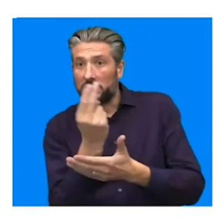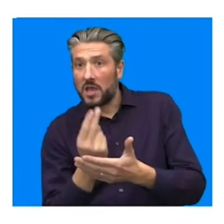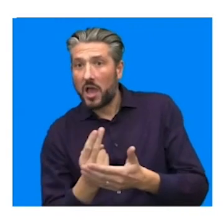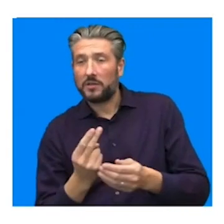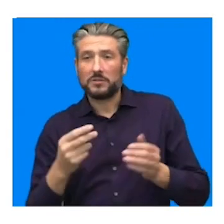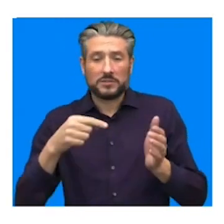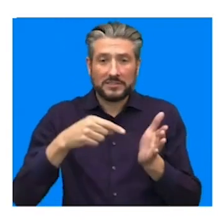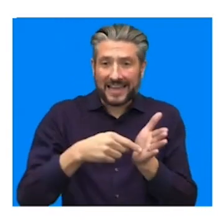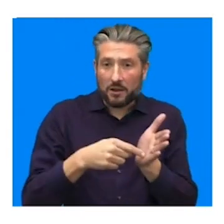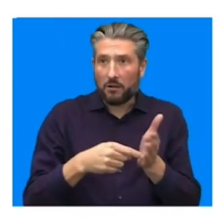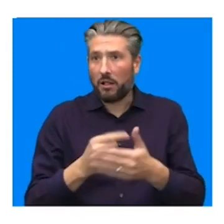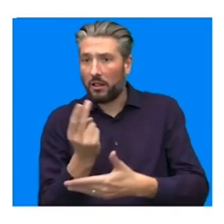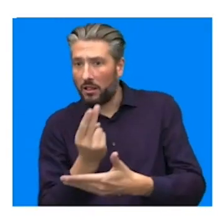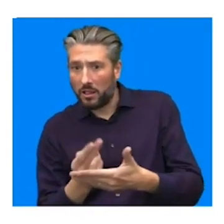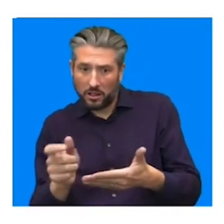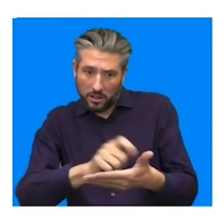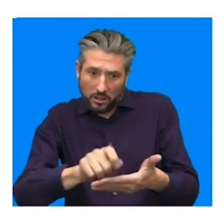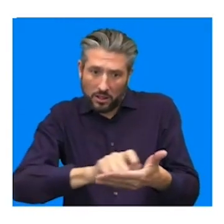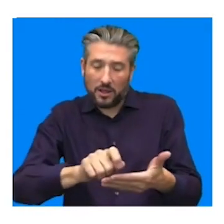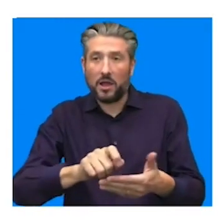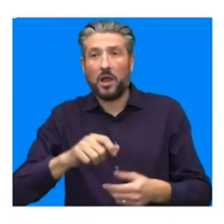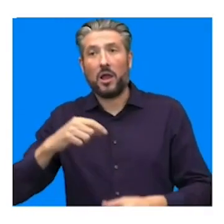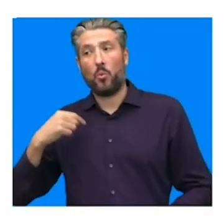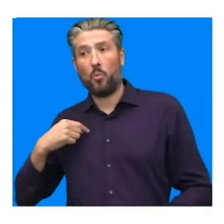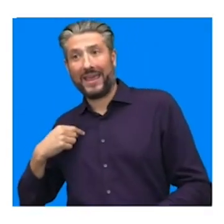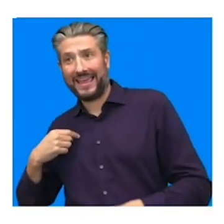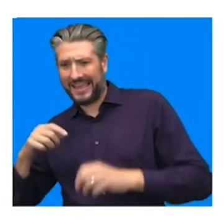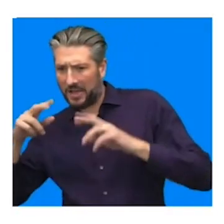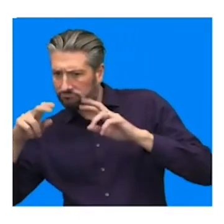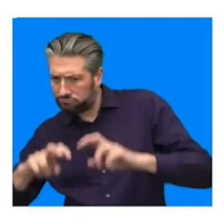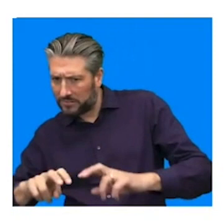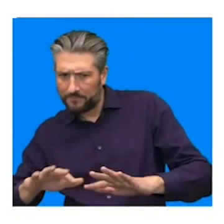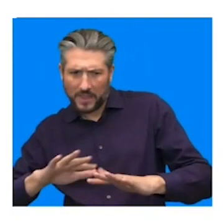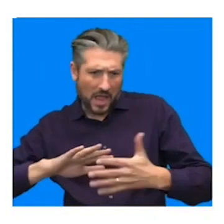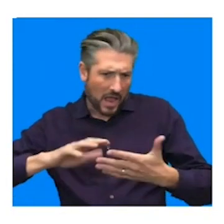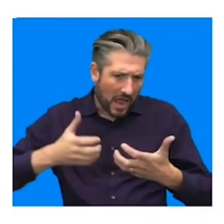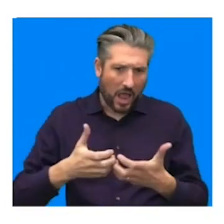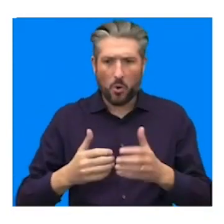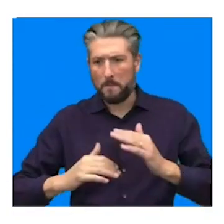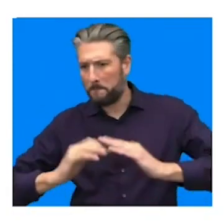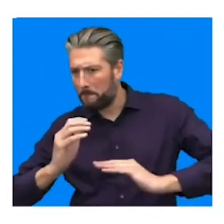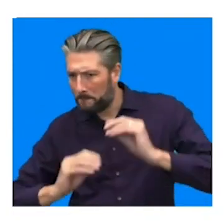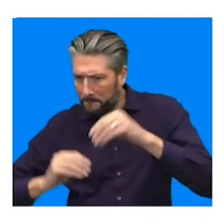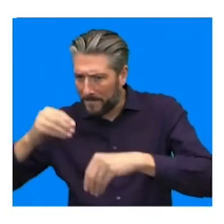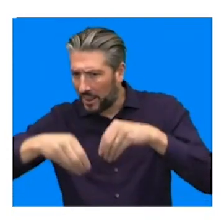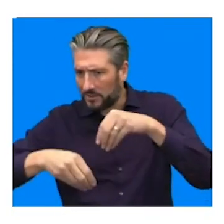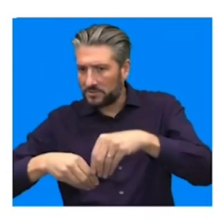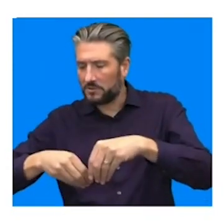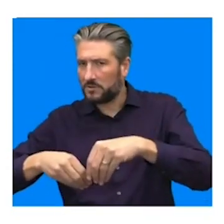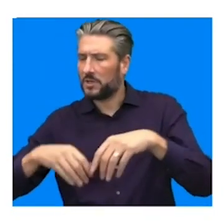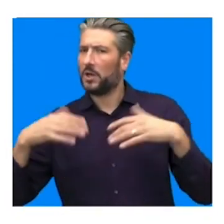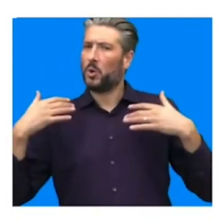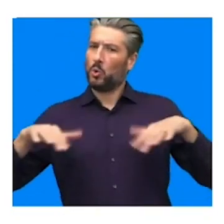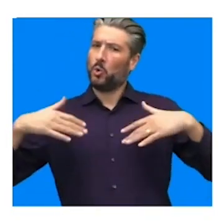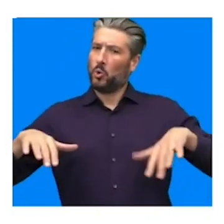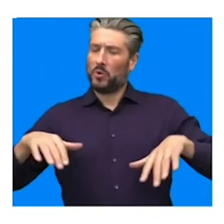perspective. Actually, when we looked at how it was built, the kind of features it had, we were kind of thinking, okay, well, these all look pretty spot on, and the actual design looks great. But